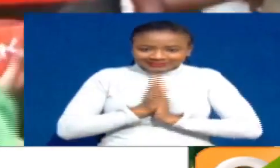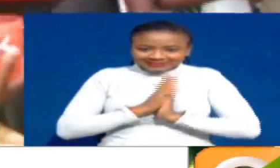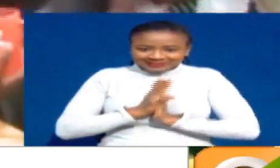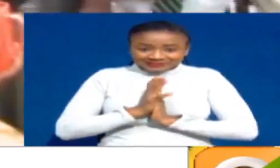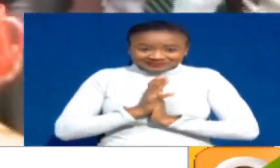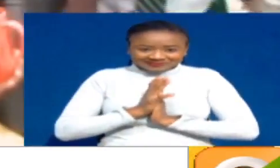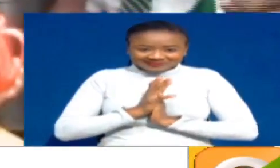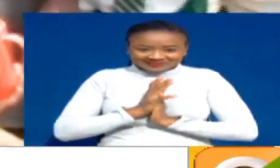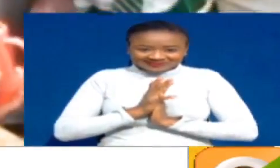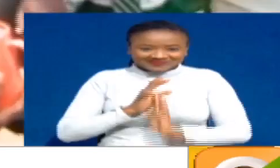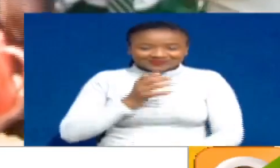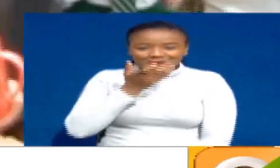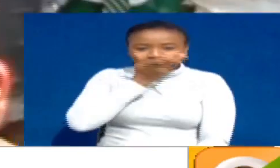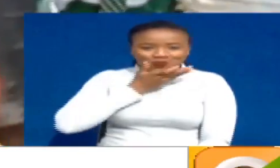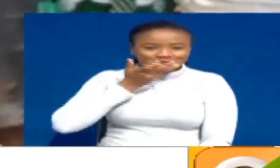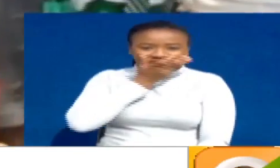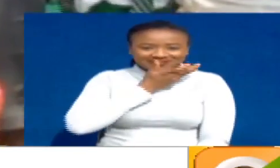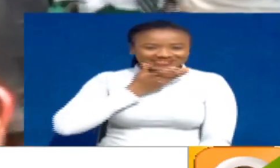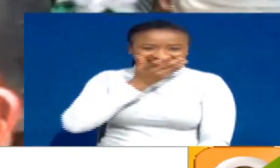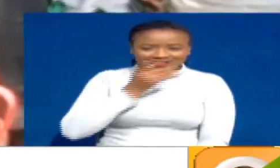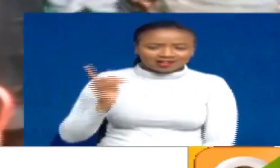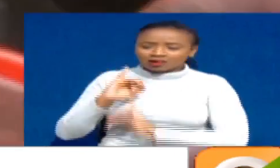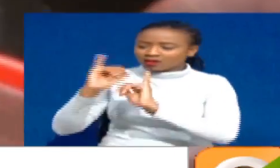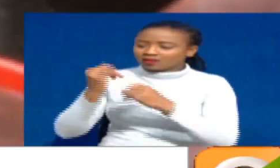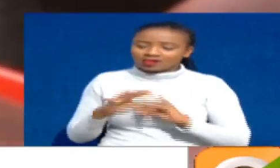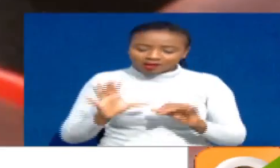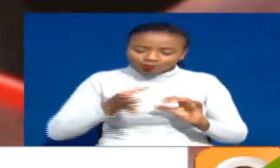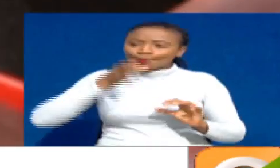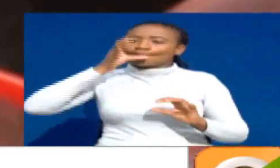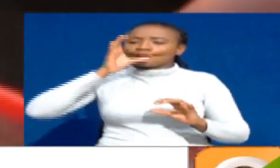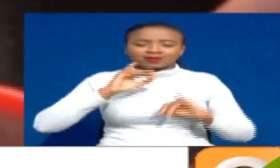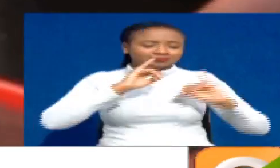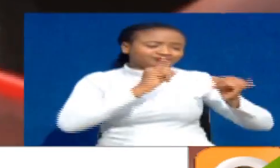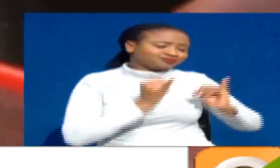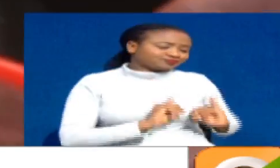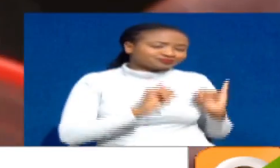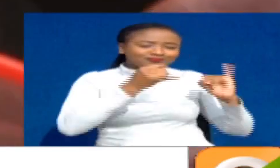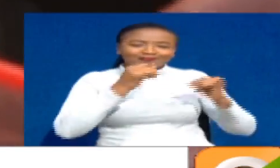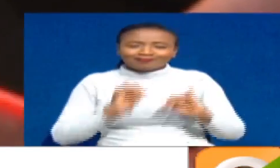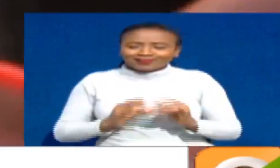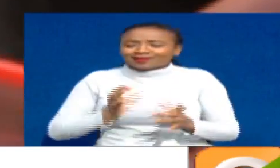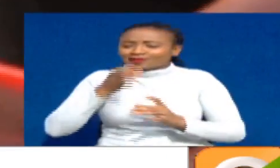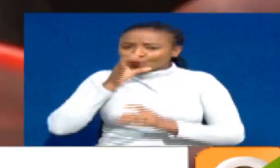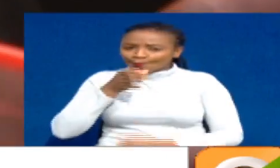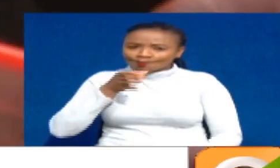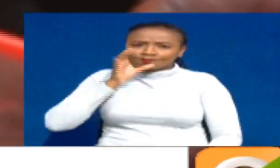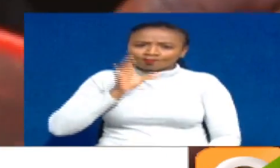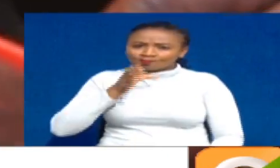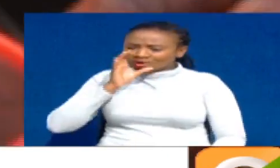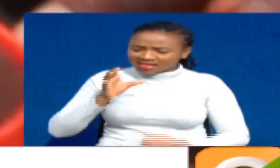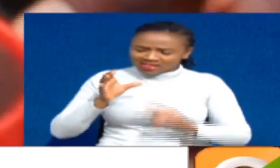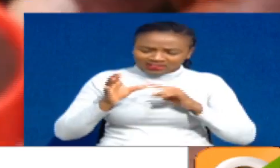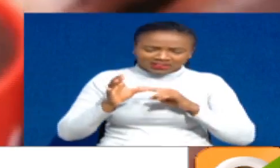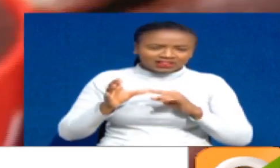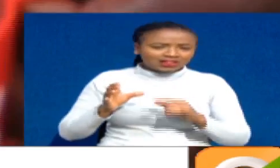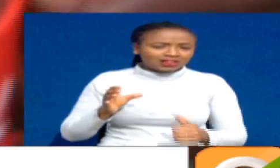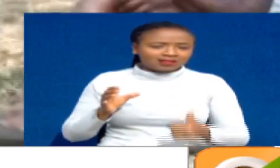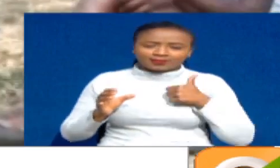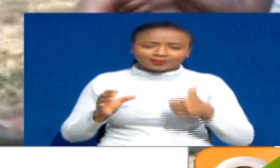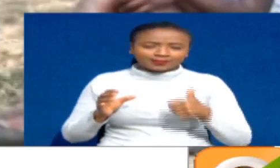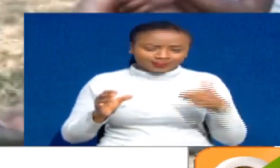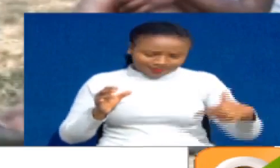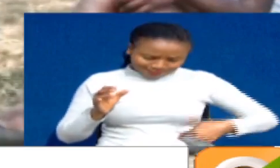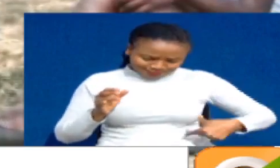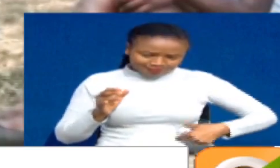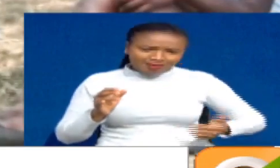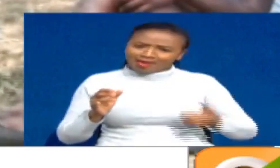break, chatting away as they enjoy a cup of porridge, oblivious of the nutritional and medicinal value of